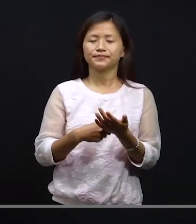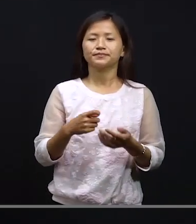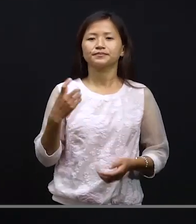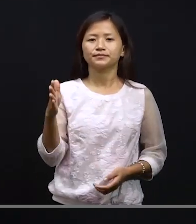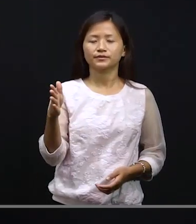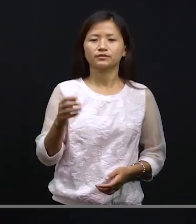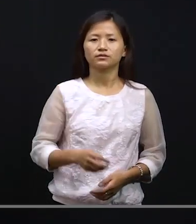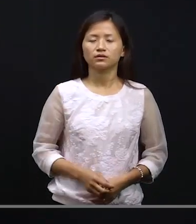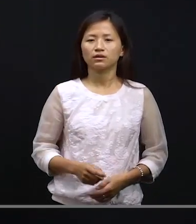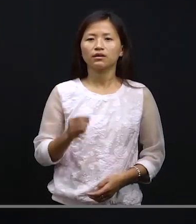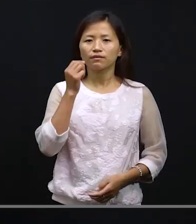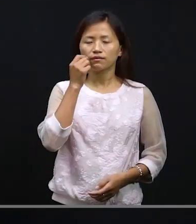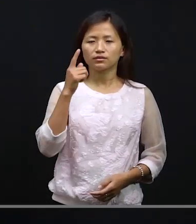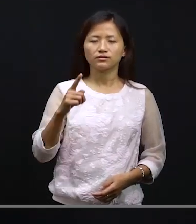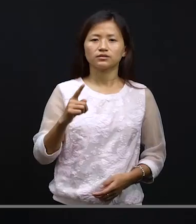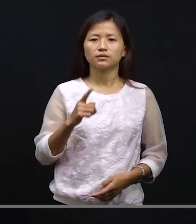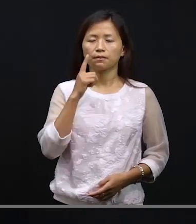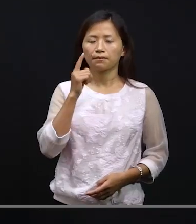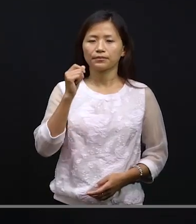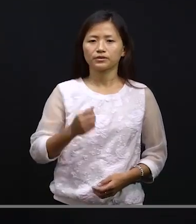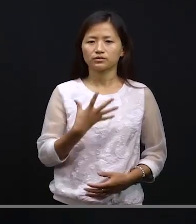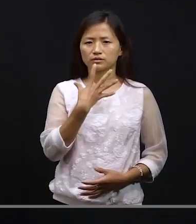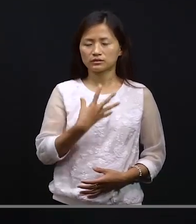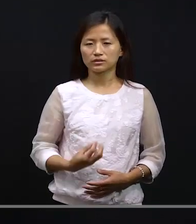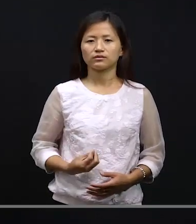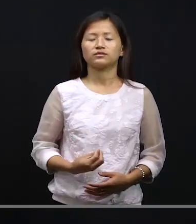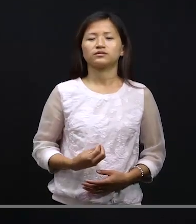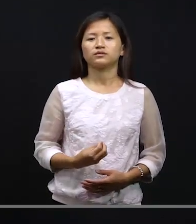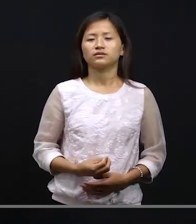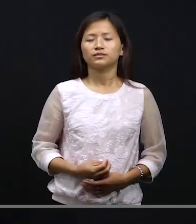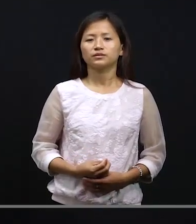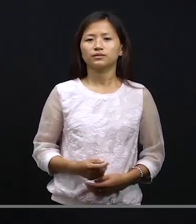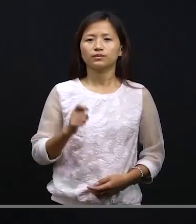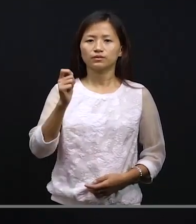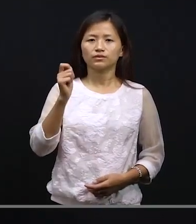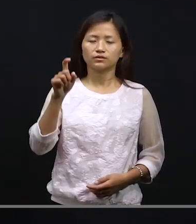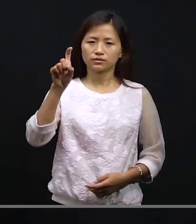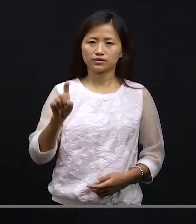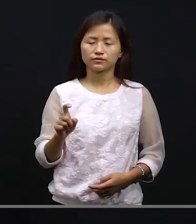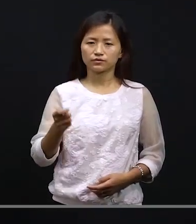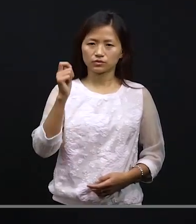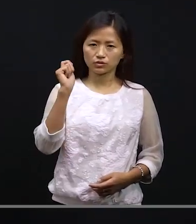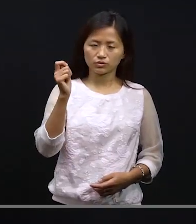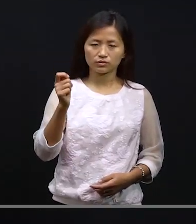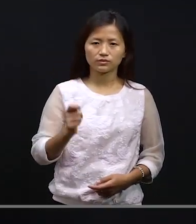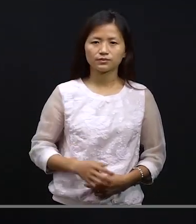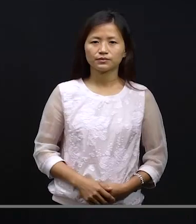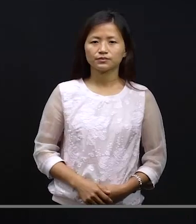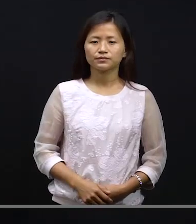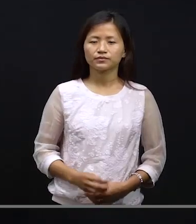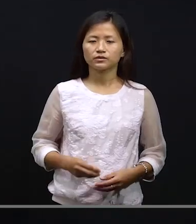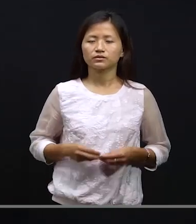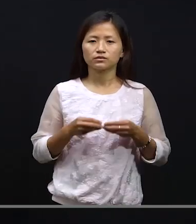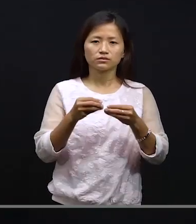not give in such a thing. Though he was in desperate need for work, in a desperate need for job, he did not